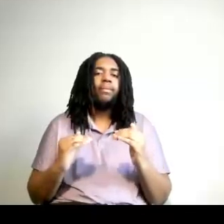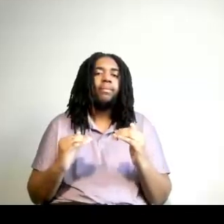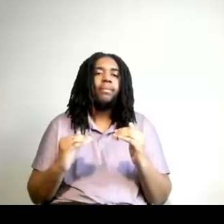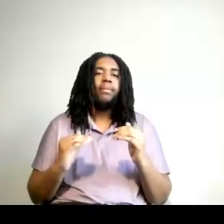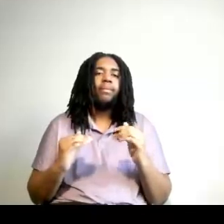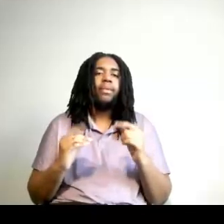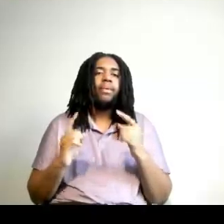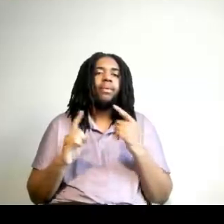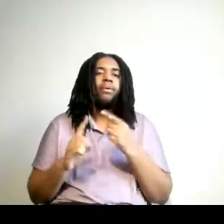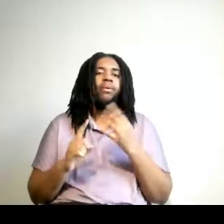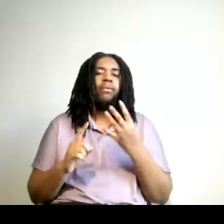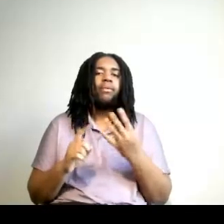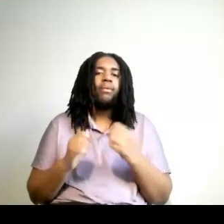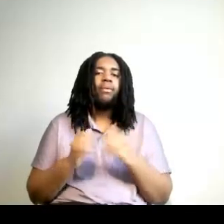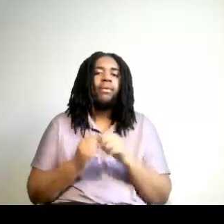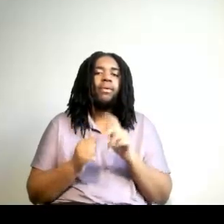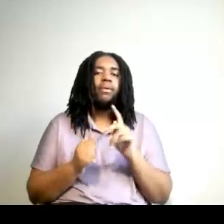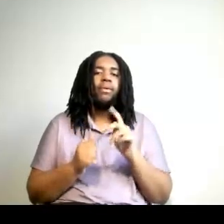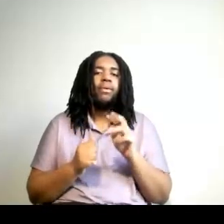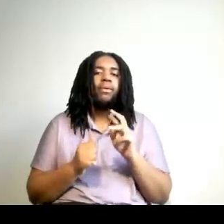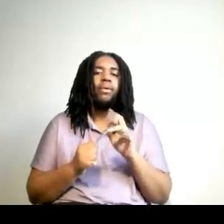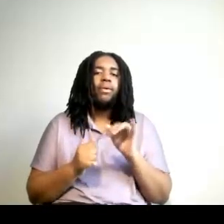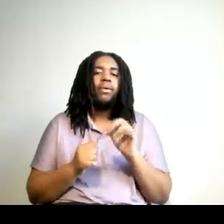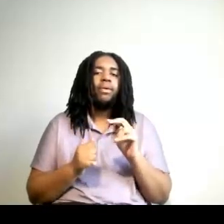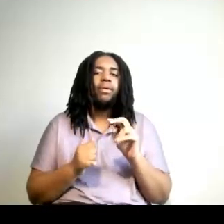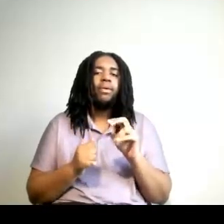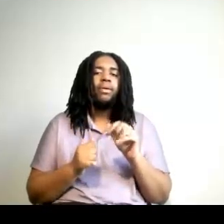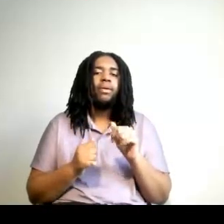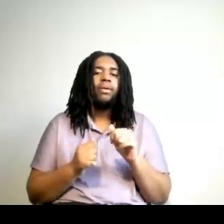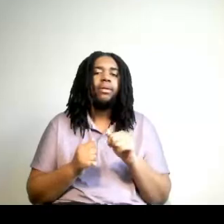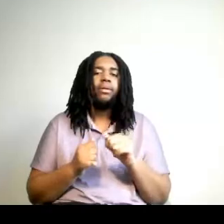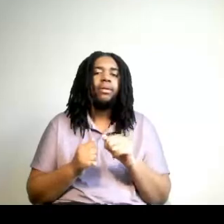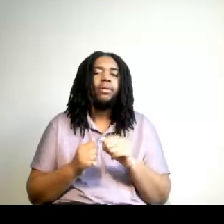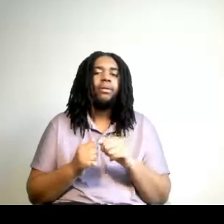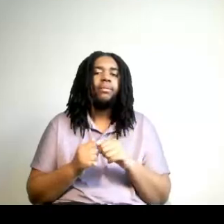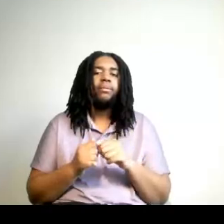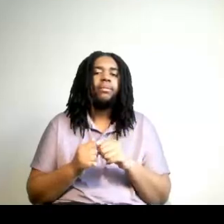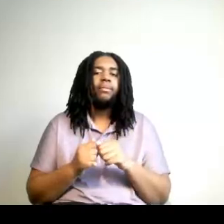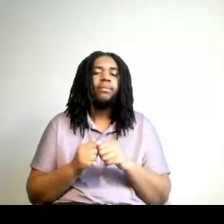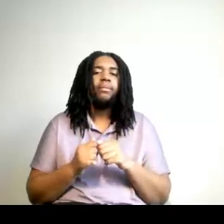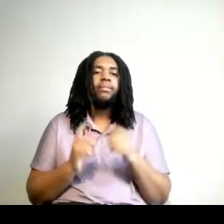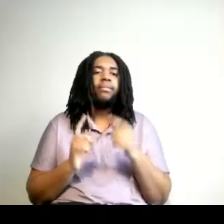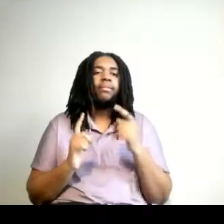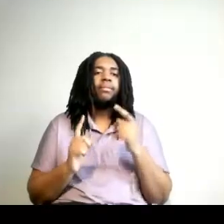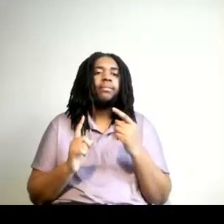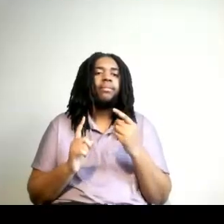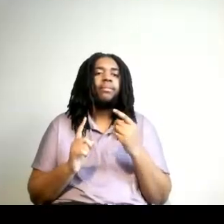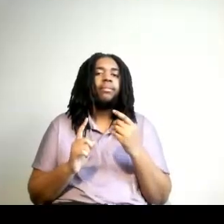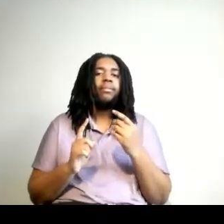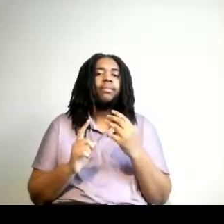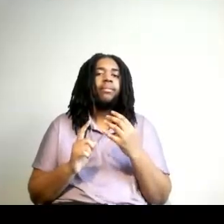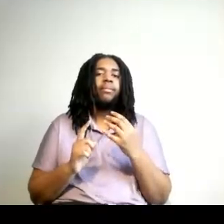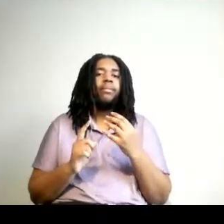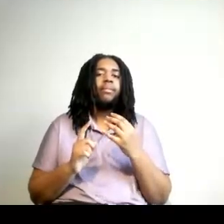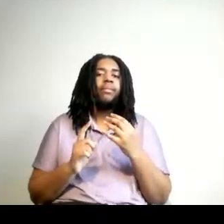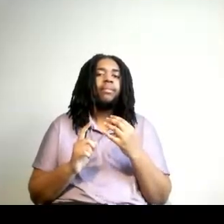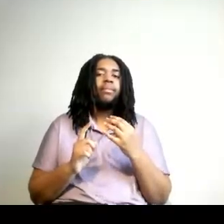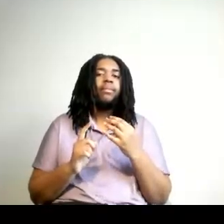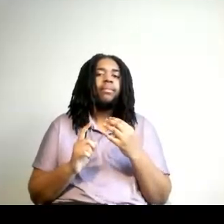Andy. Hi. So with goal 4, we look to co-develop, pardon me, I'm so